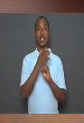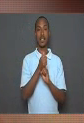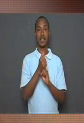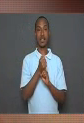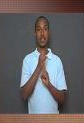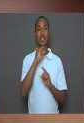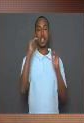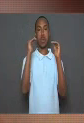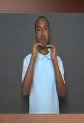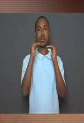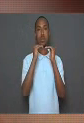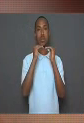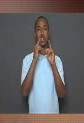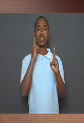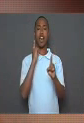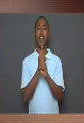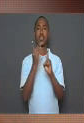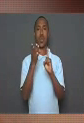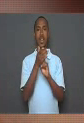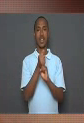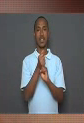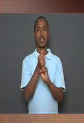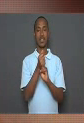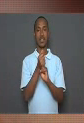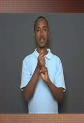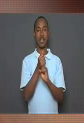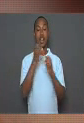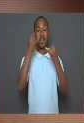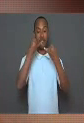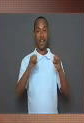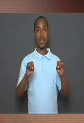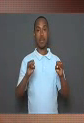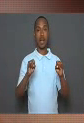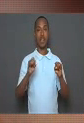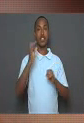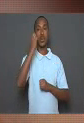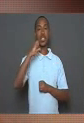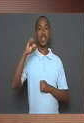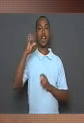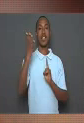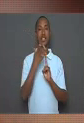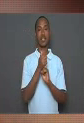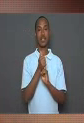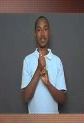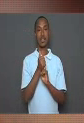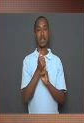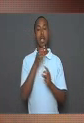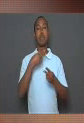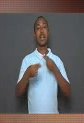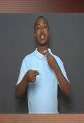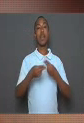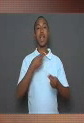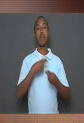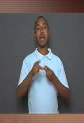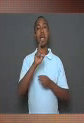yield is equal to the actual yield divided by the theoretical yield